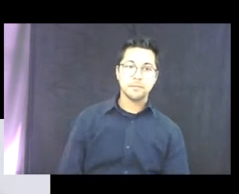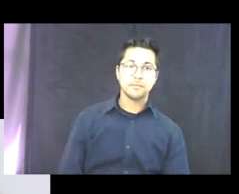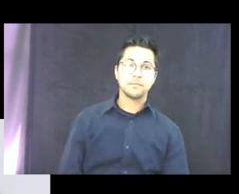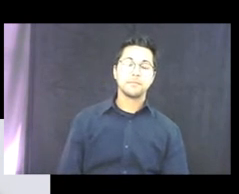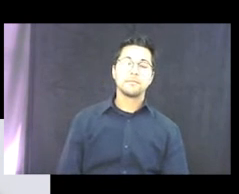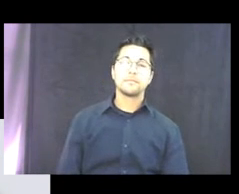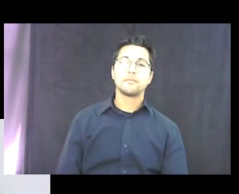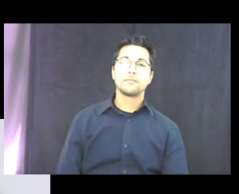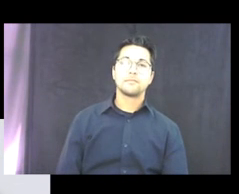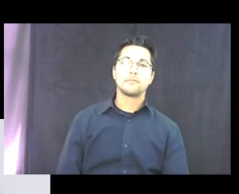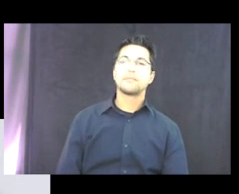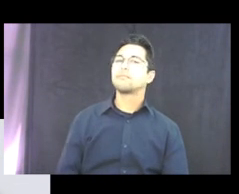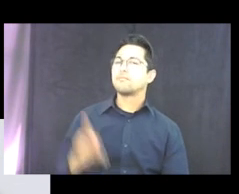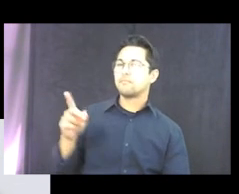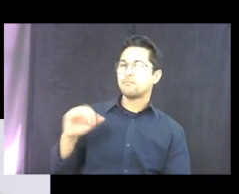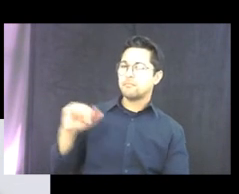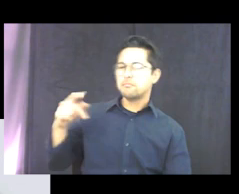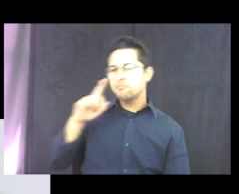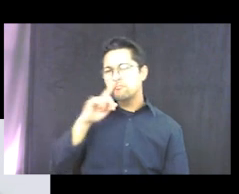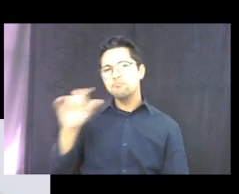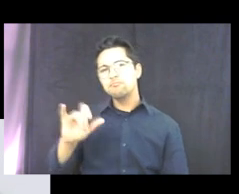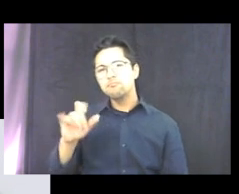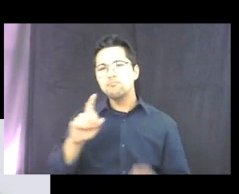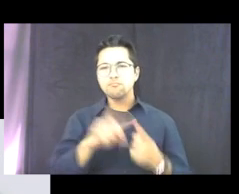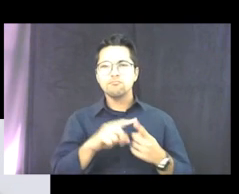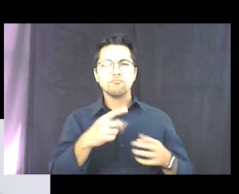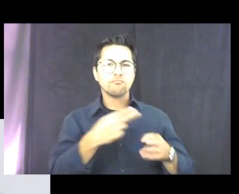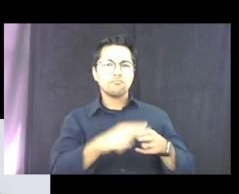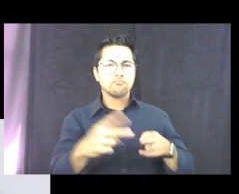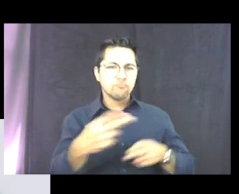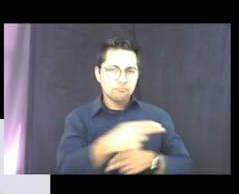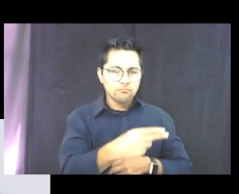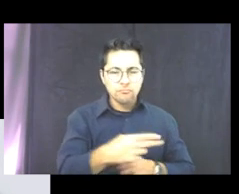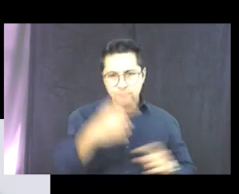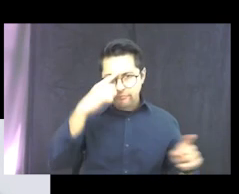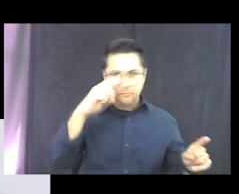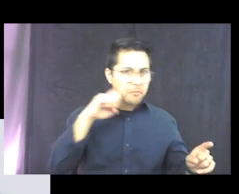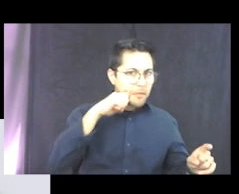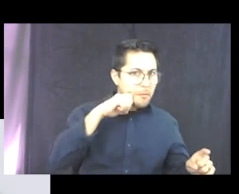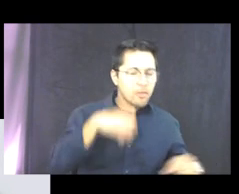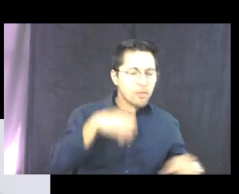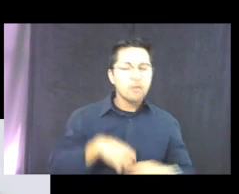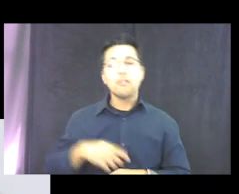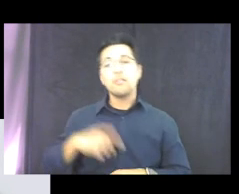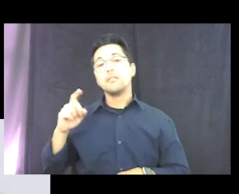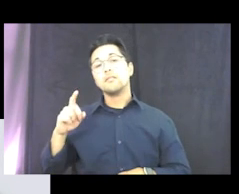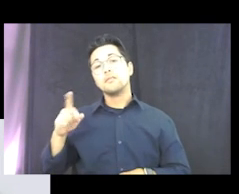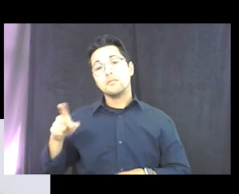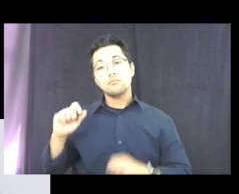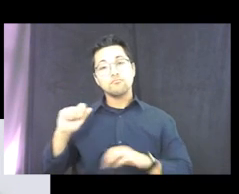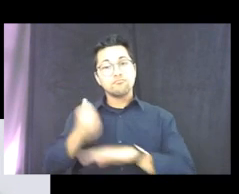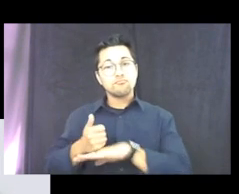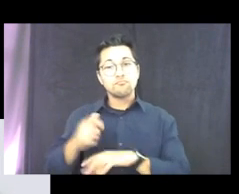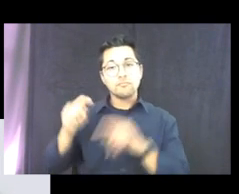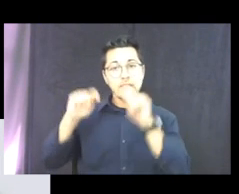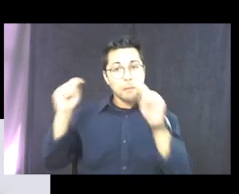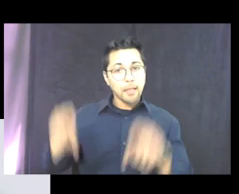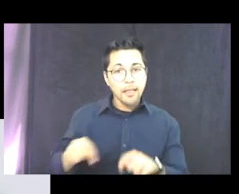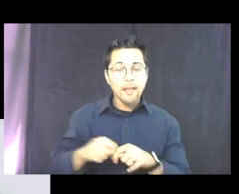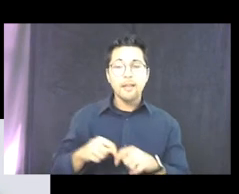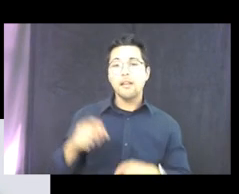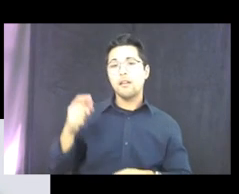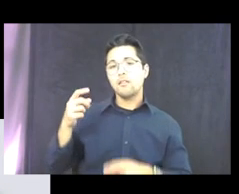IFTTT. This app is very similar to that of the shortcut app for Apple users. Users can create applets, or their term